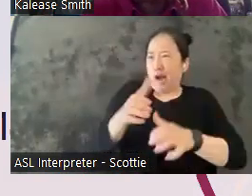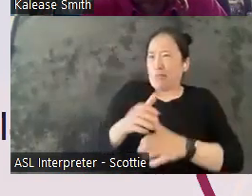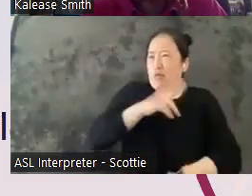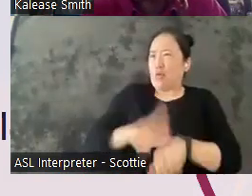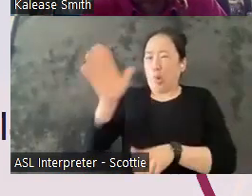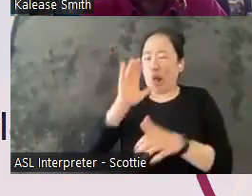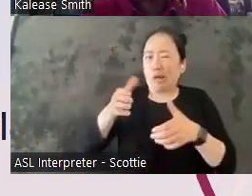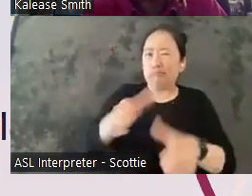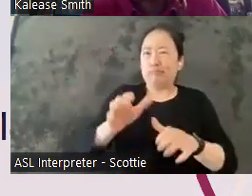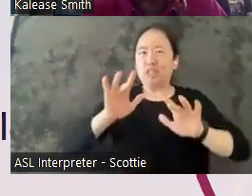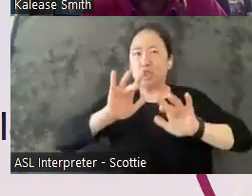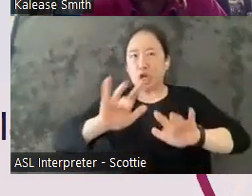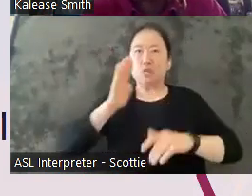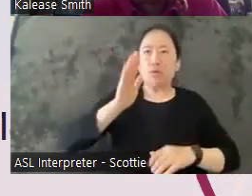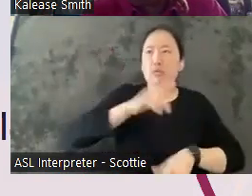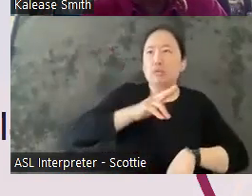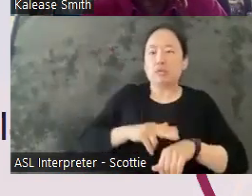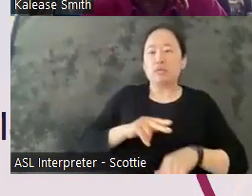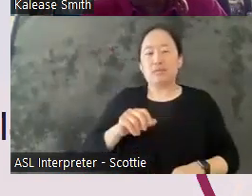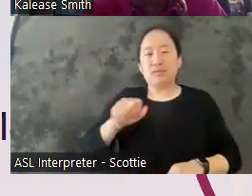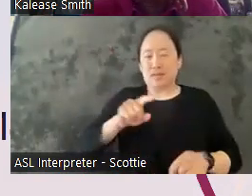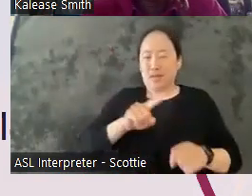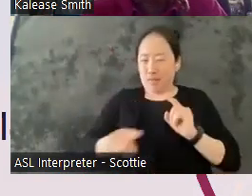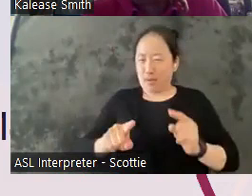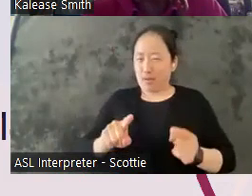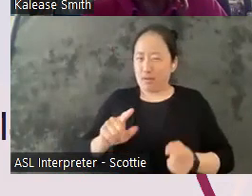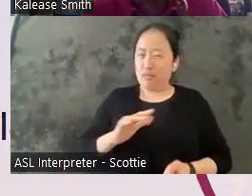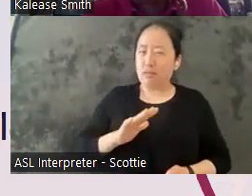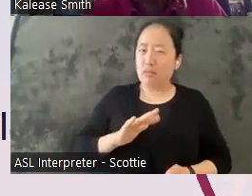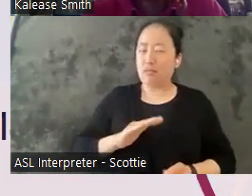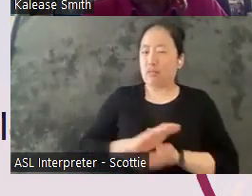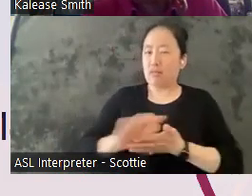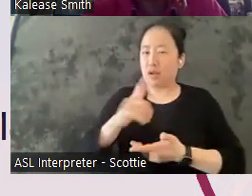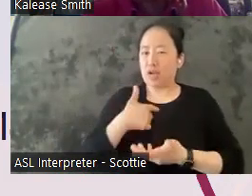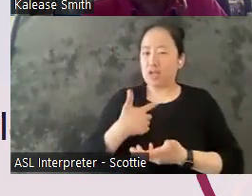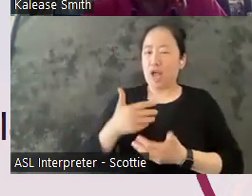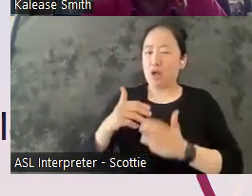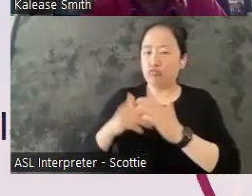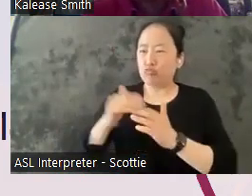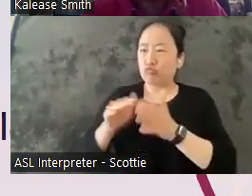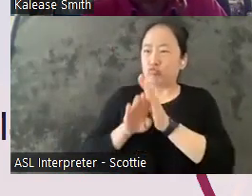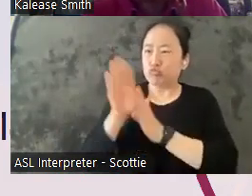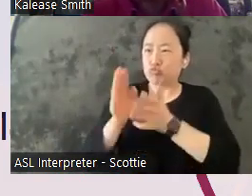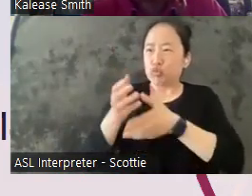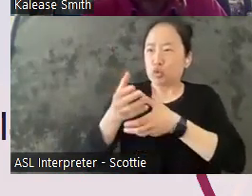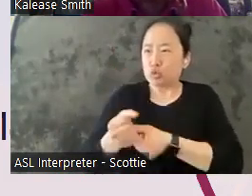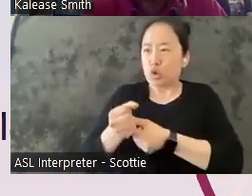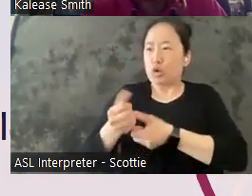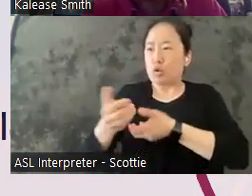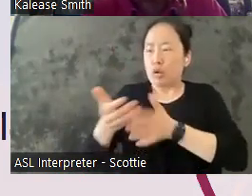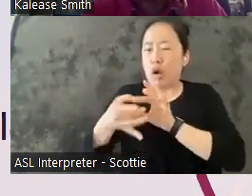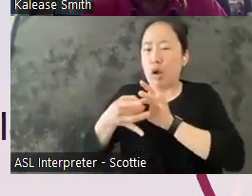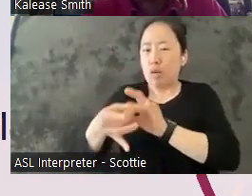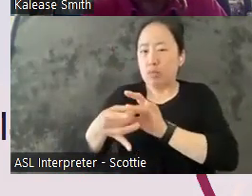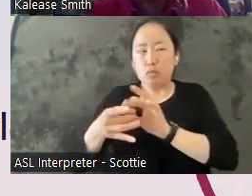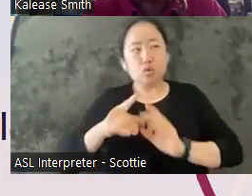going on, but it really builds that rapport and that trust, just making sure to check in with that person. And then finally, one thing that I can